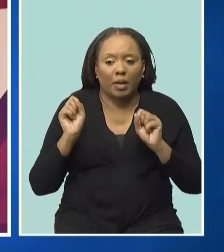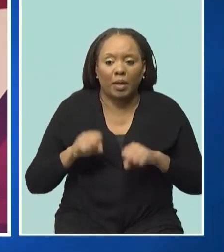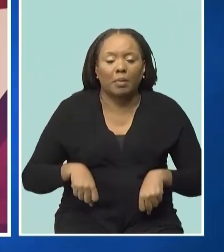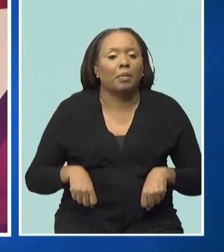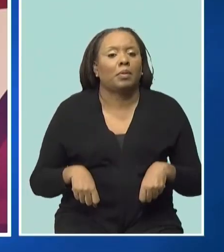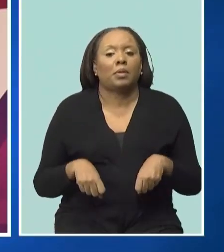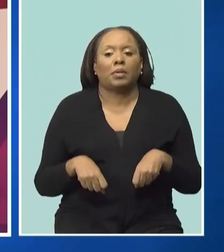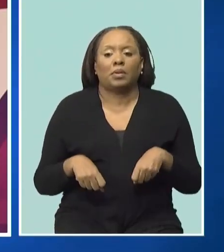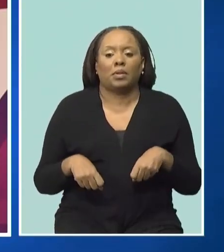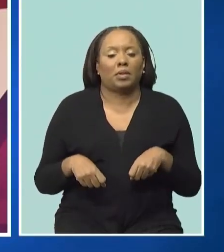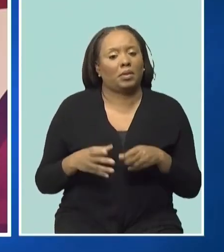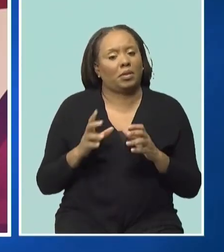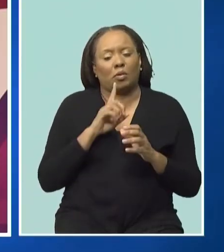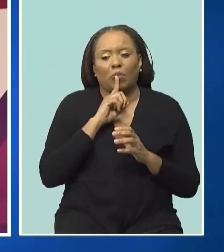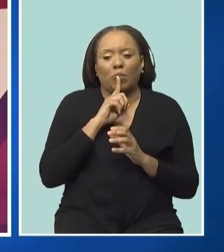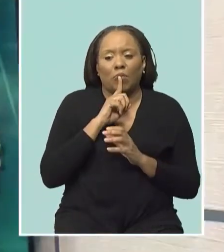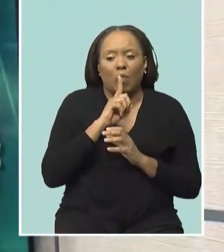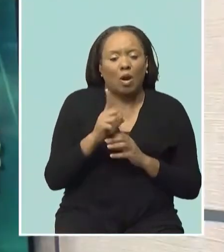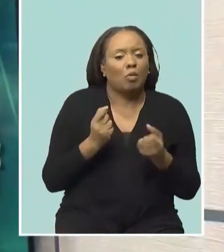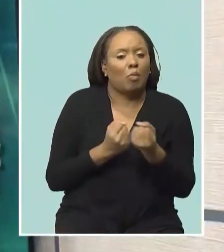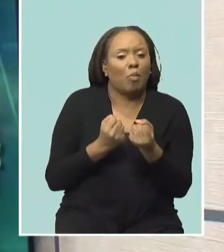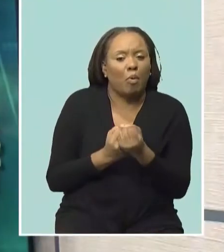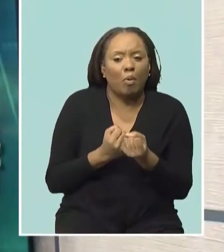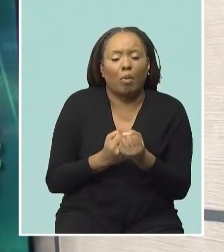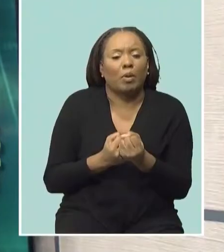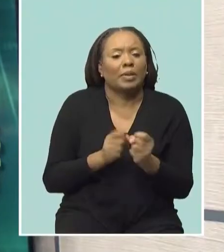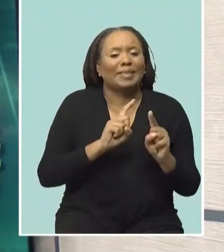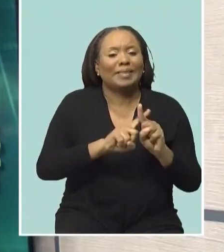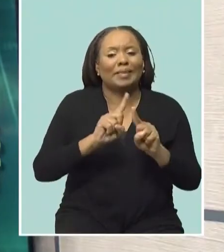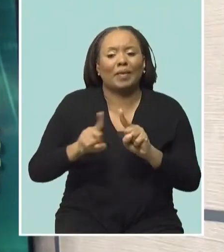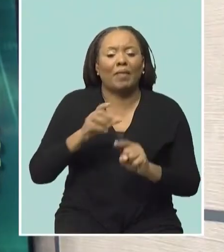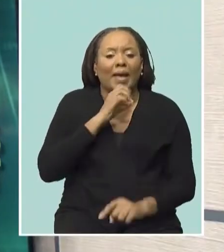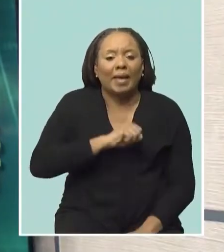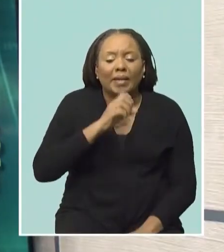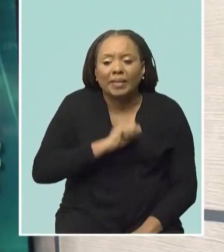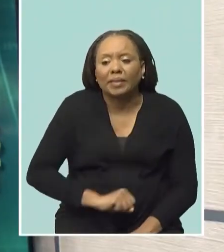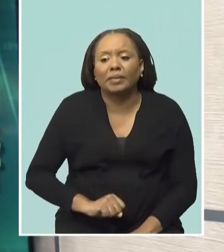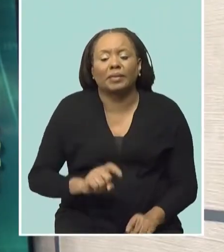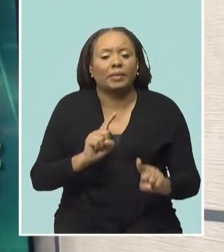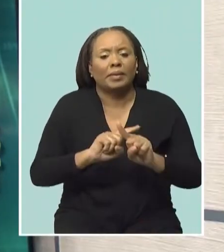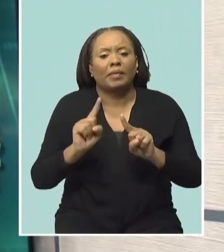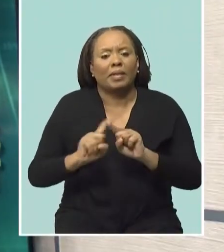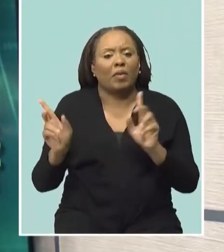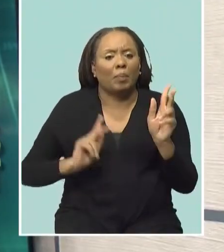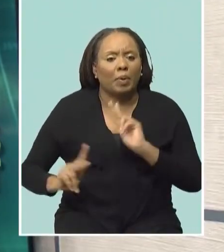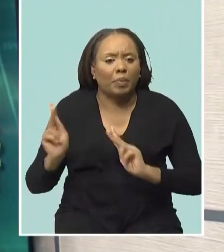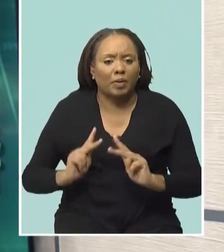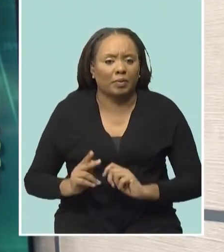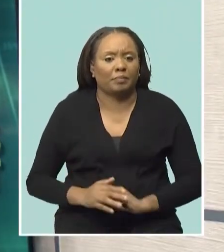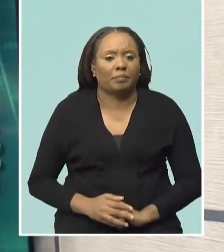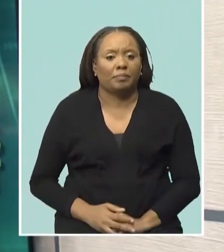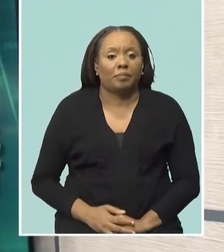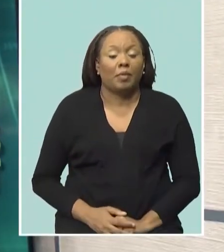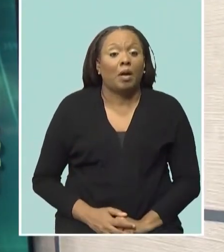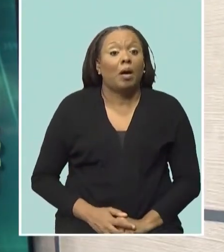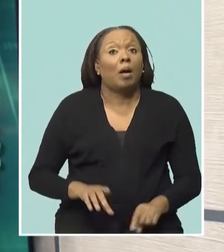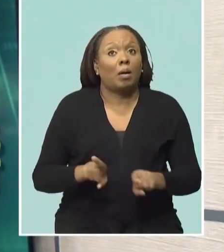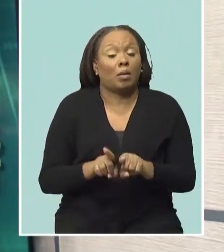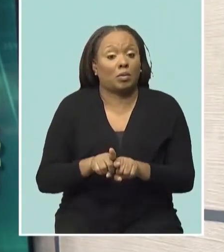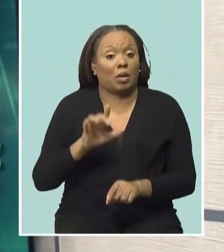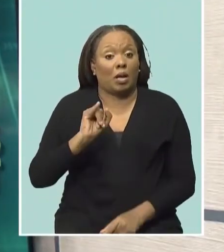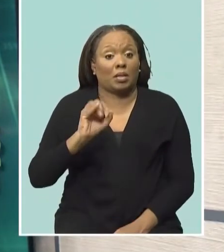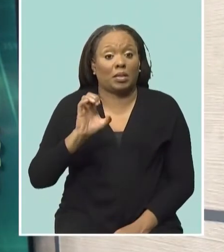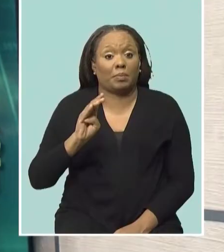that we have right now. The insurance official told the guests an active website also became active